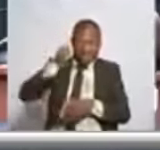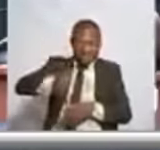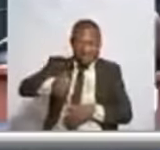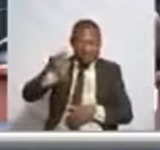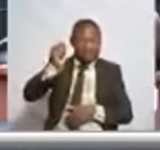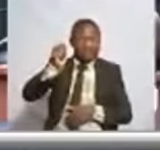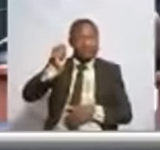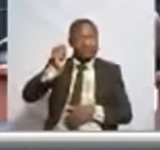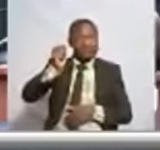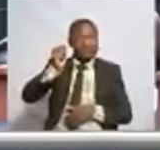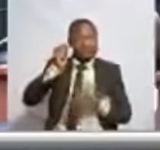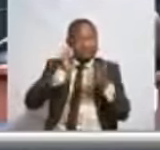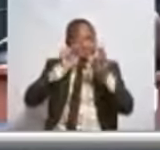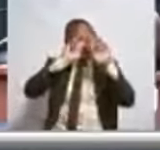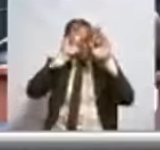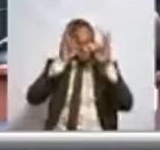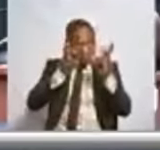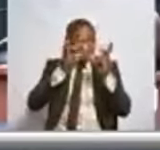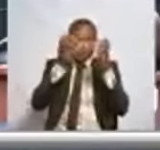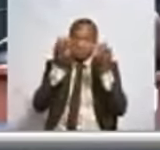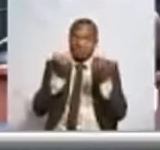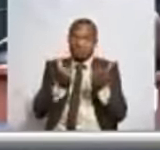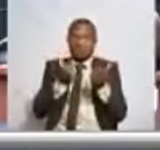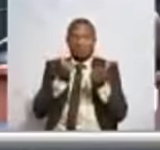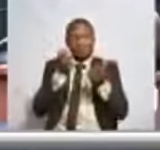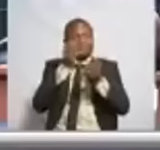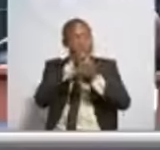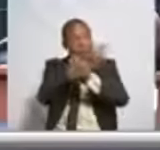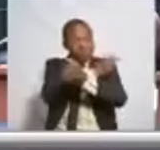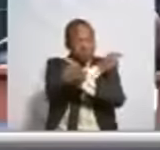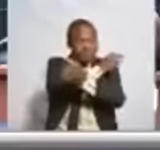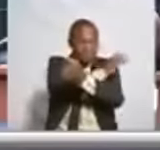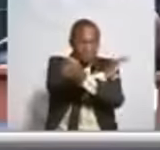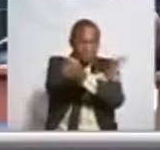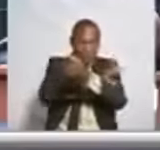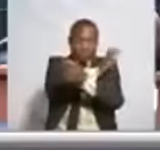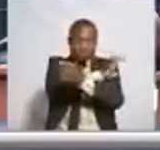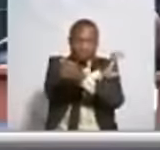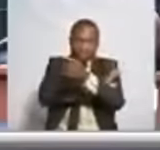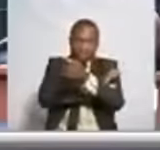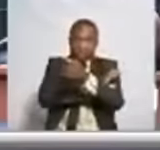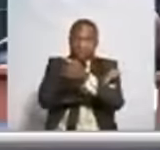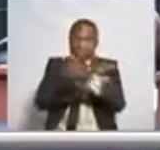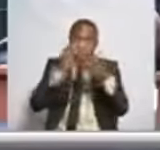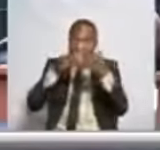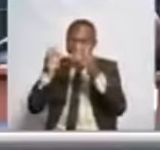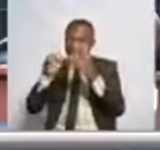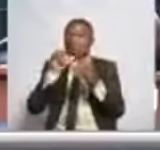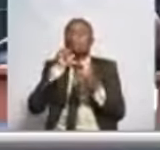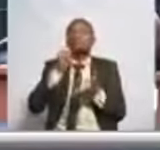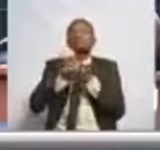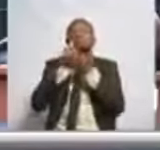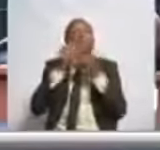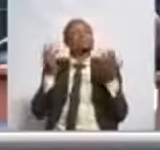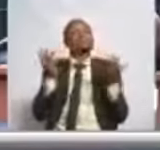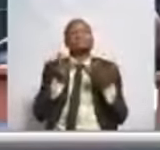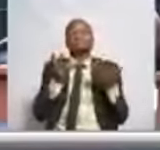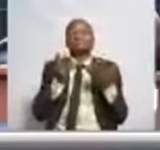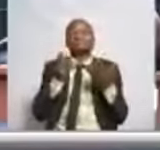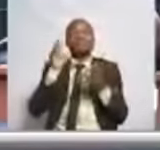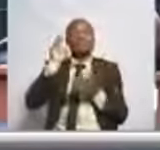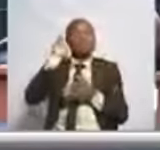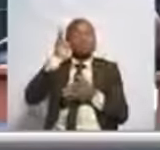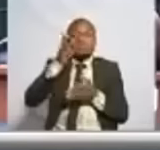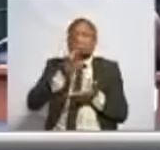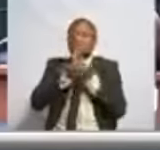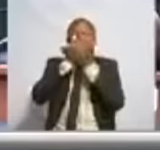that this particular motion where you just want clinics to be ajar is not helping you at all. It's never going